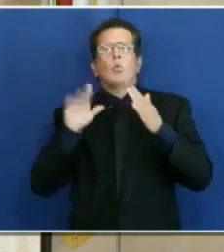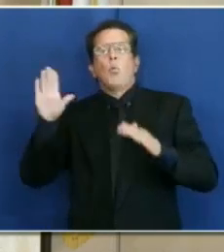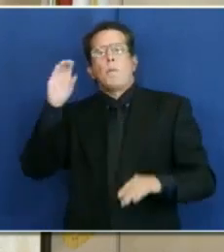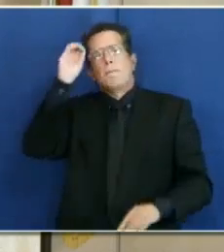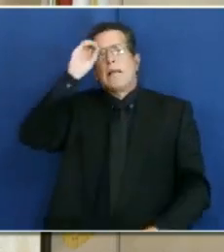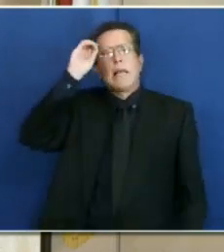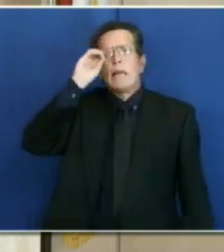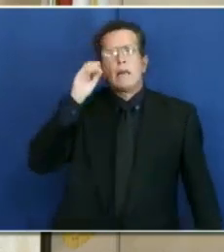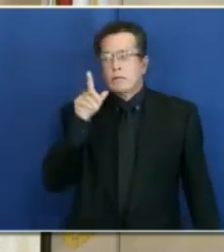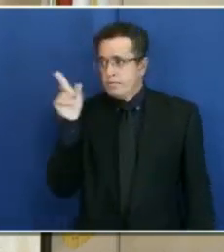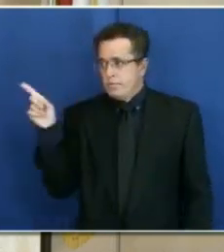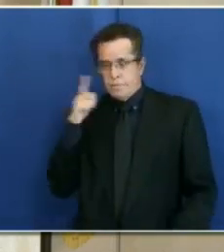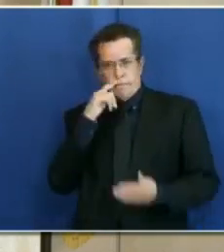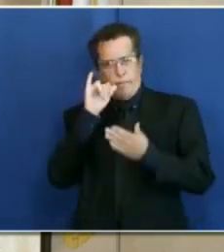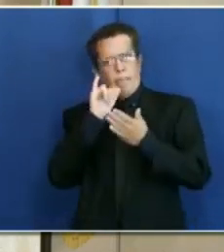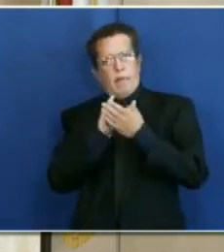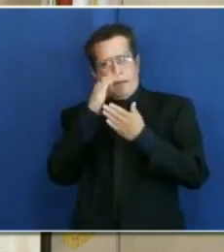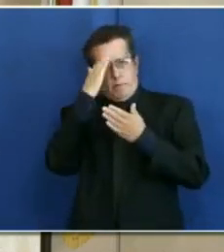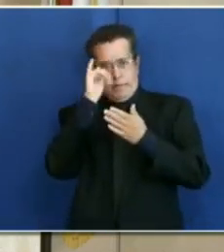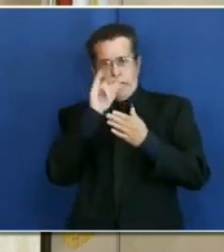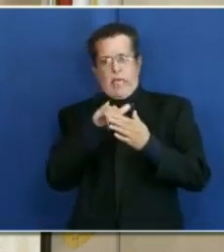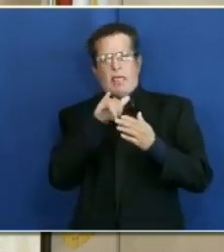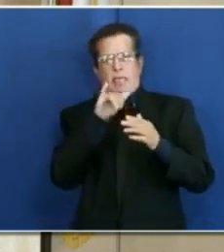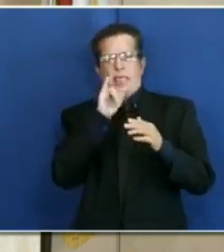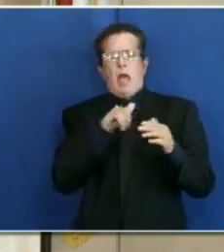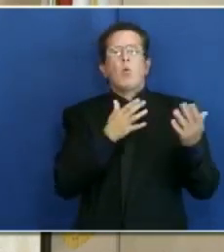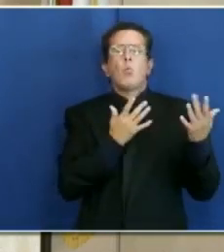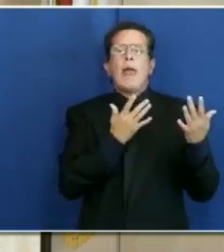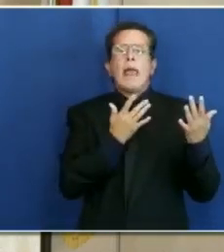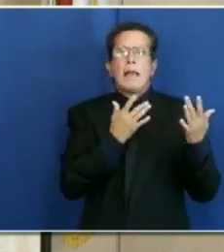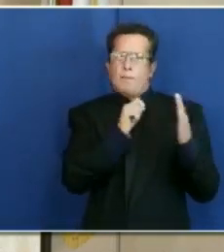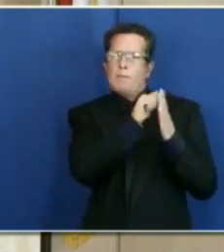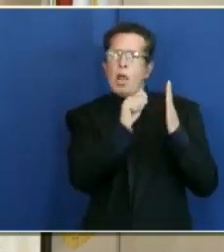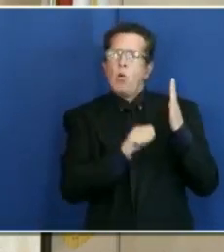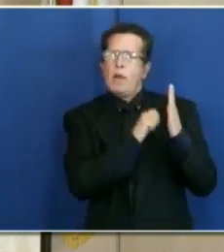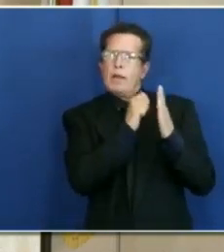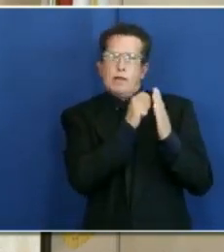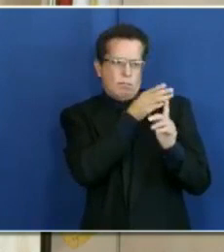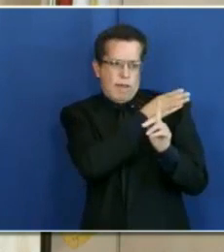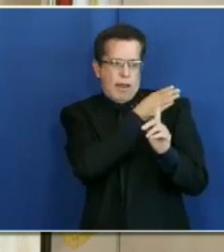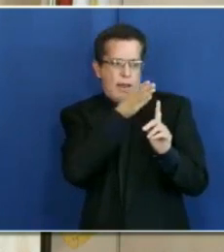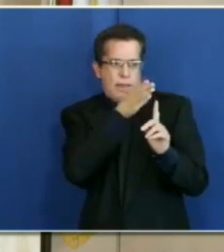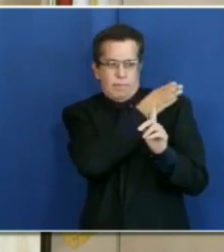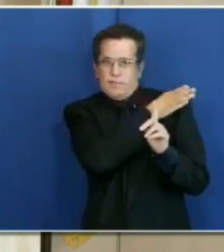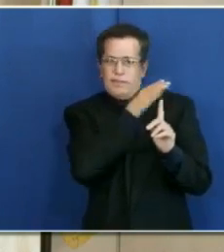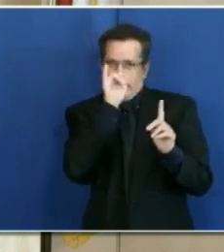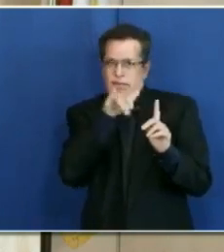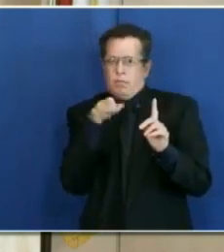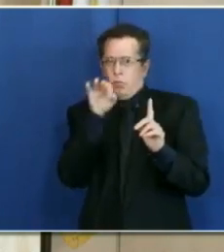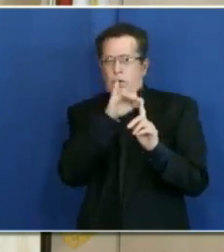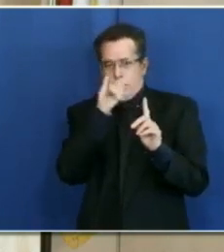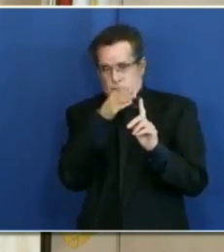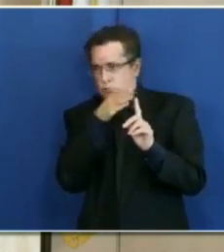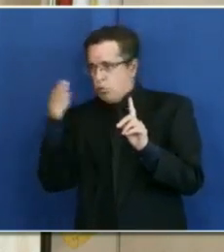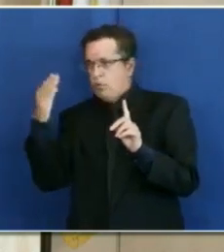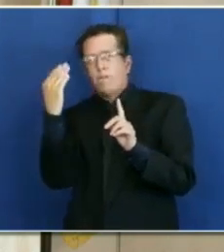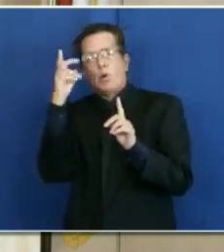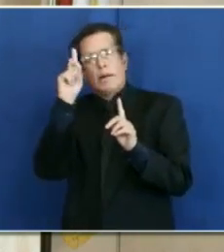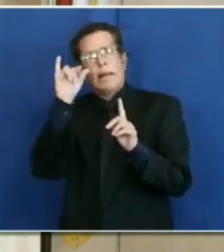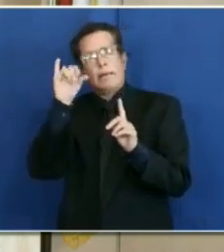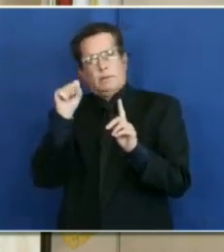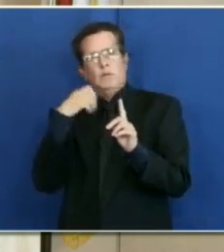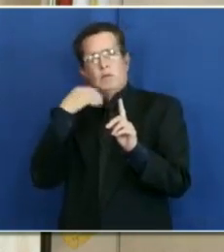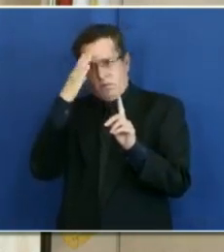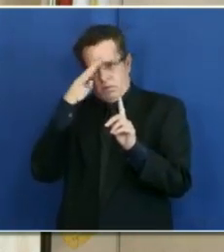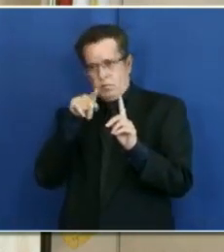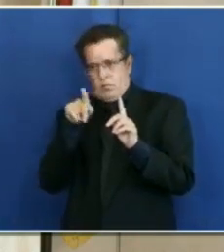Well, the incubation period, when we show our epi curve, we state that in that 14, last 14 days, we know that more